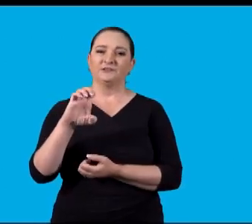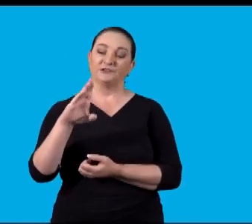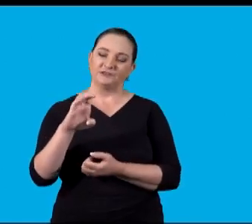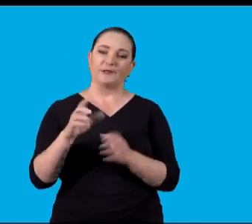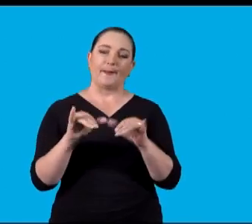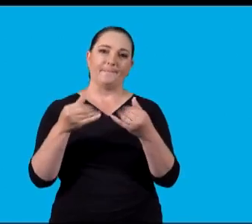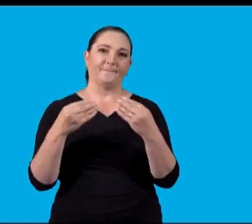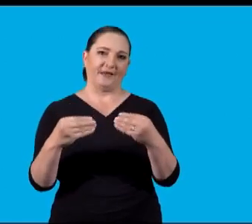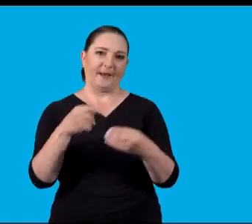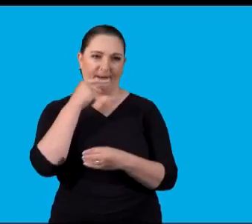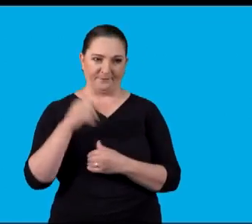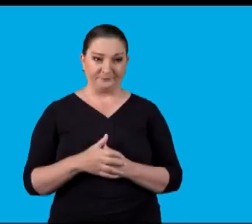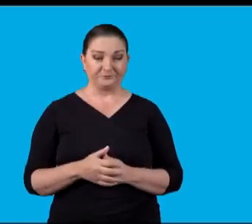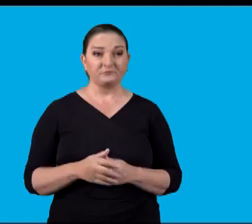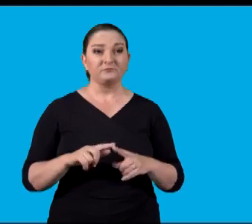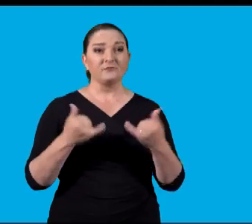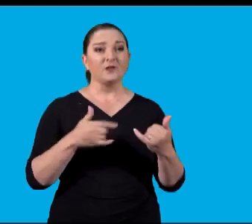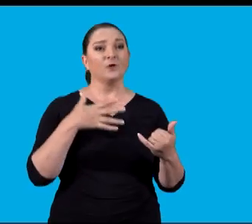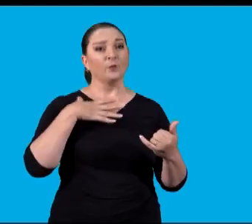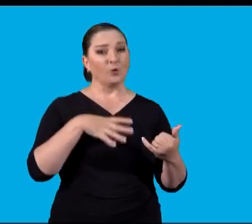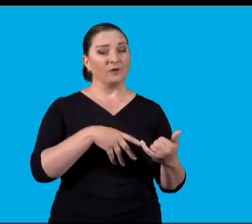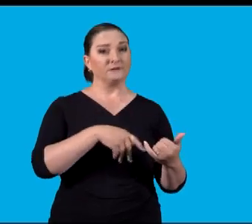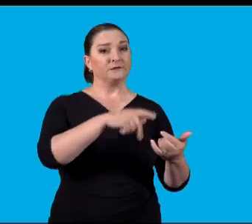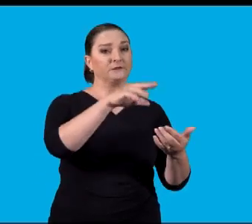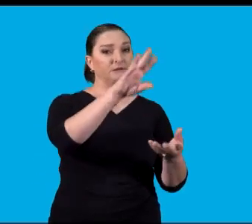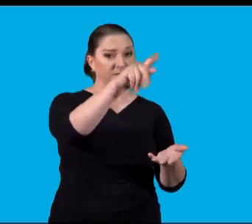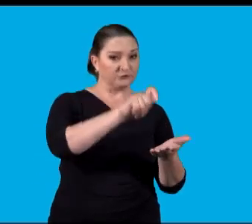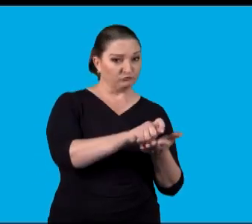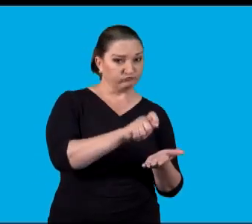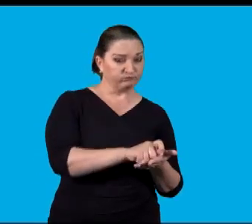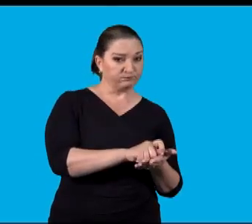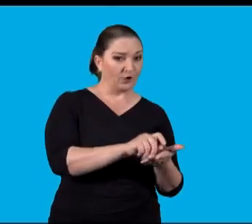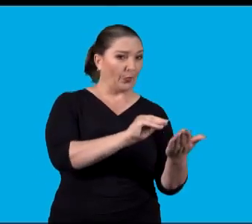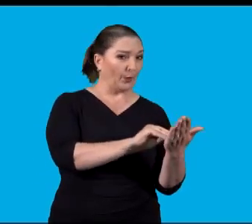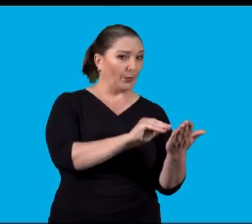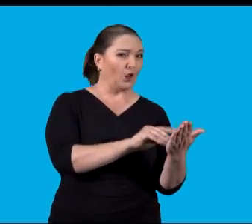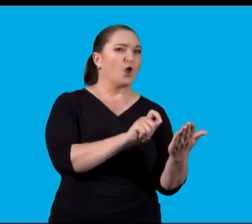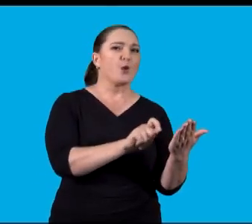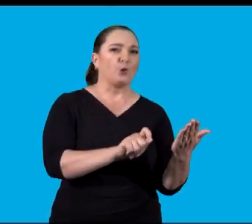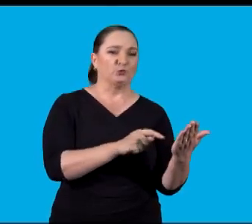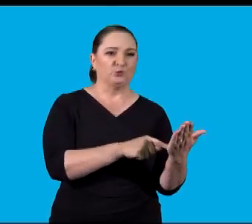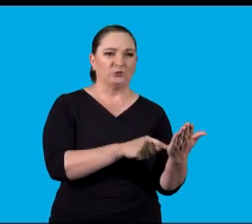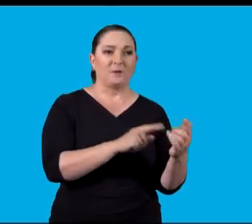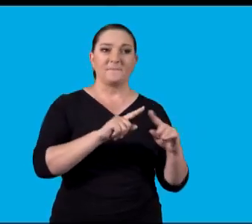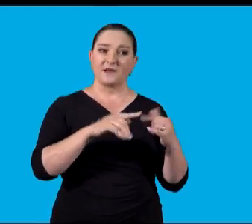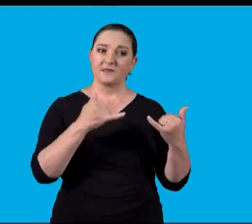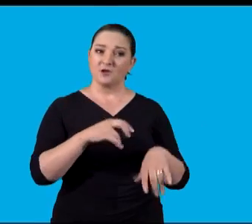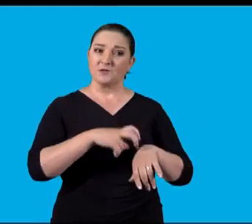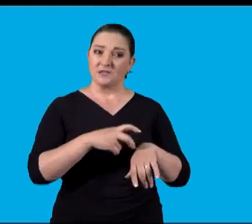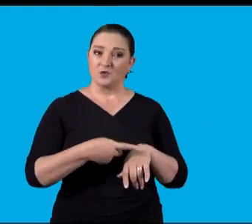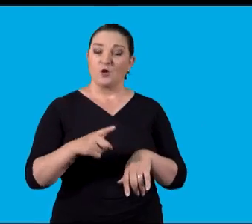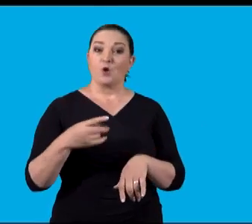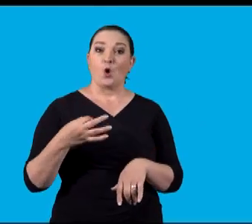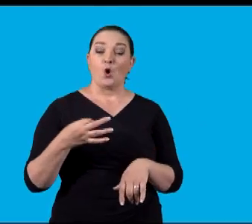profit. We want to record the information here in our note. Now, we know that here we must record